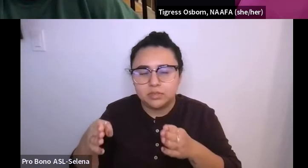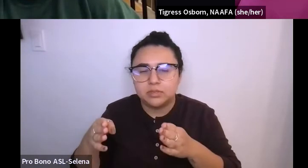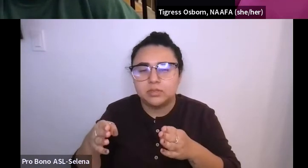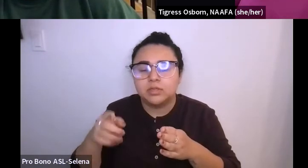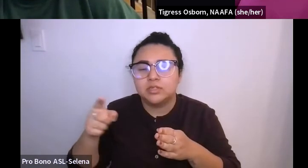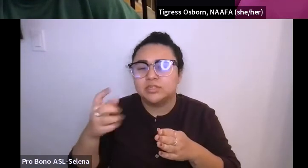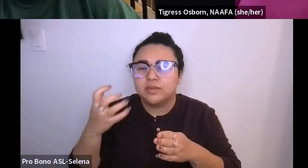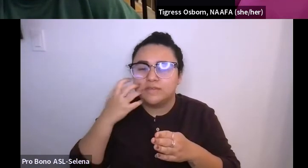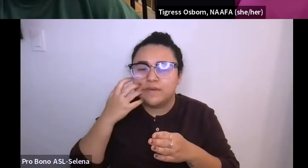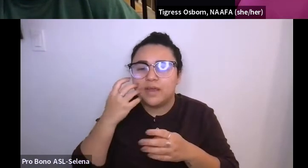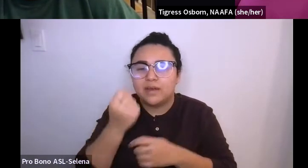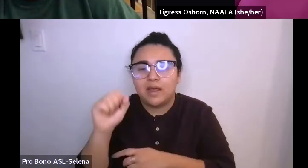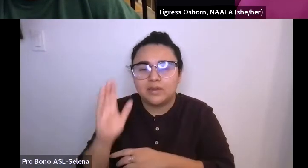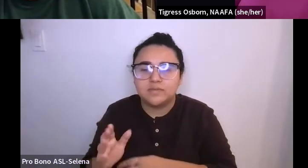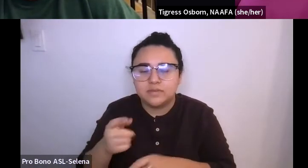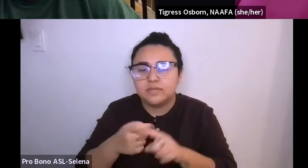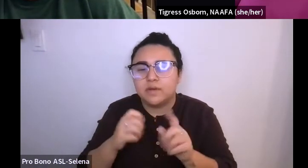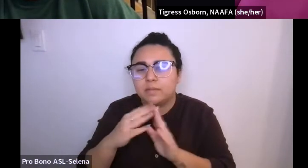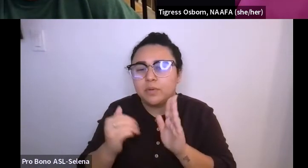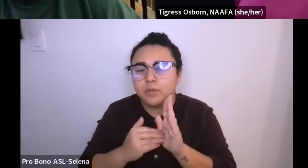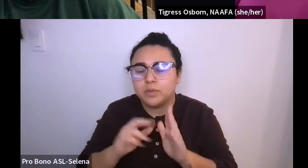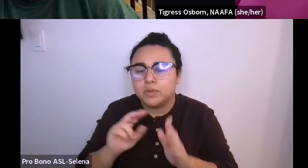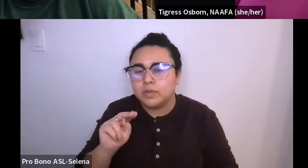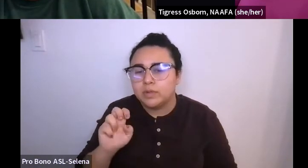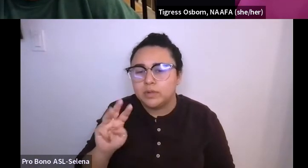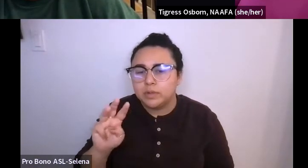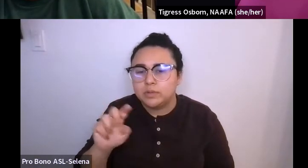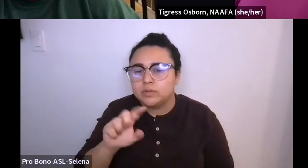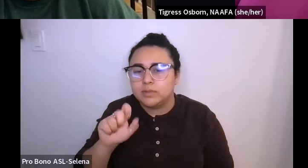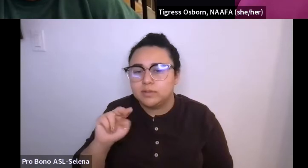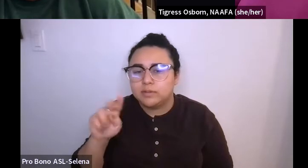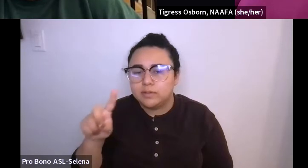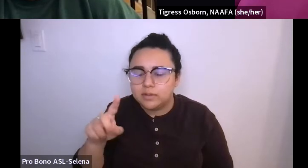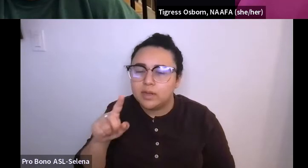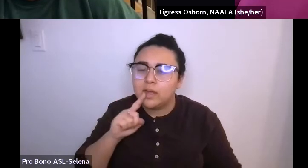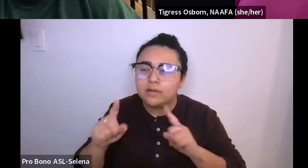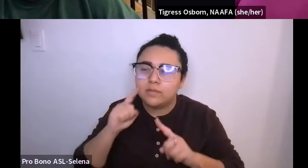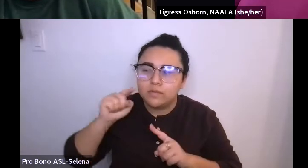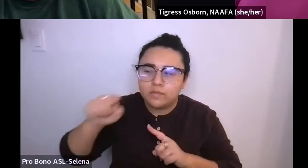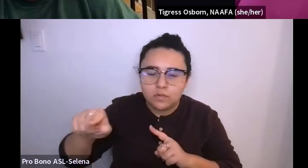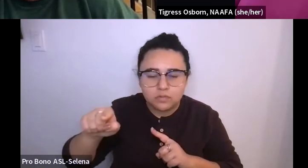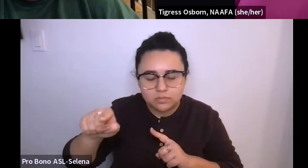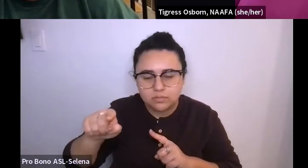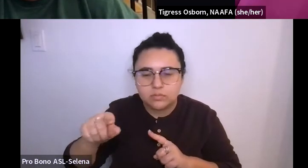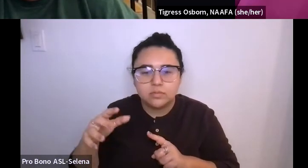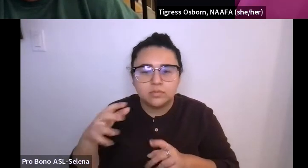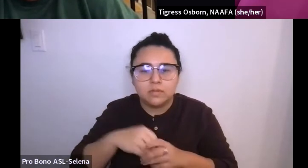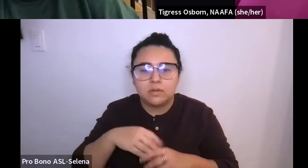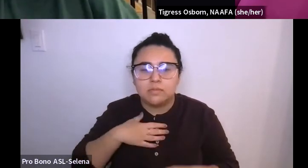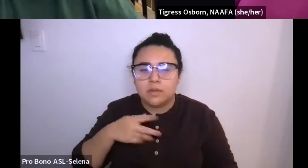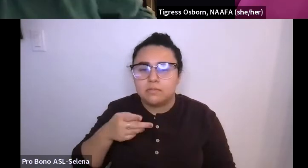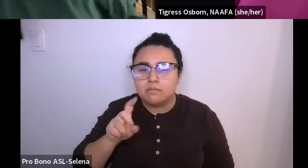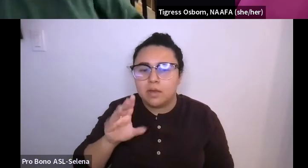Zealand. And because she, when I interviewed her for my podcast, she talked about how she was no longer answering questions about